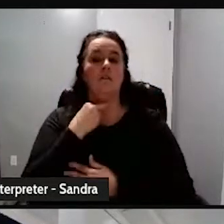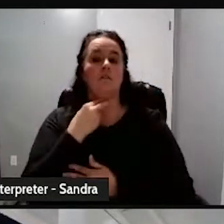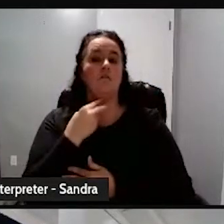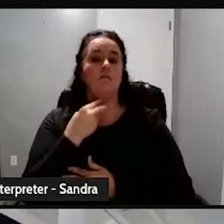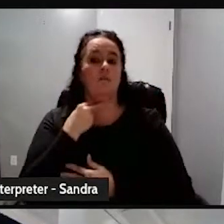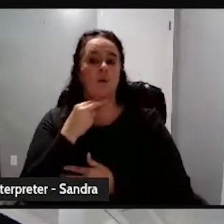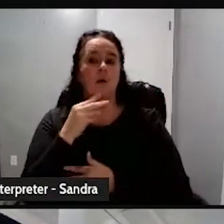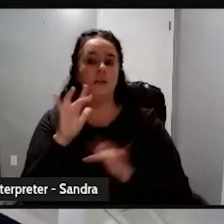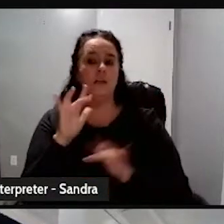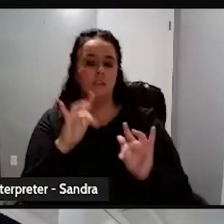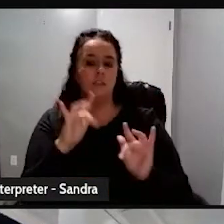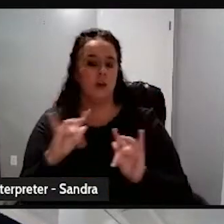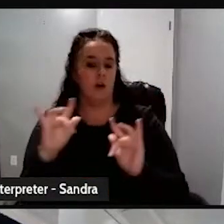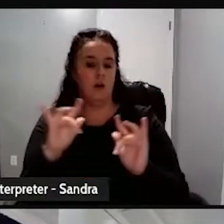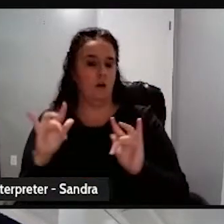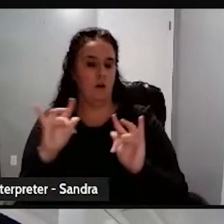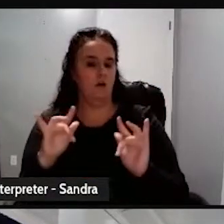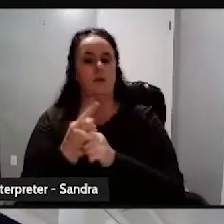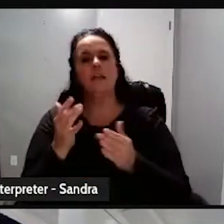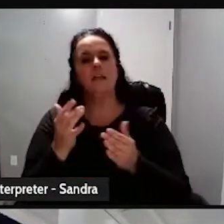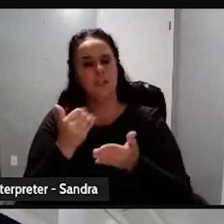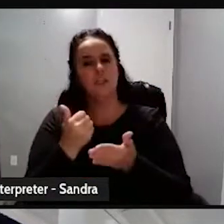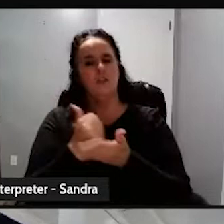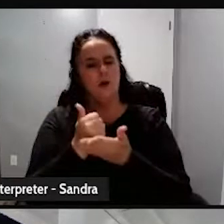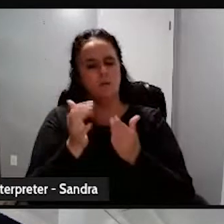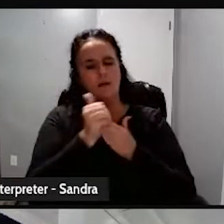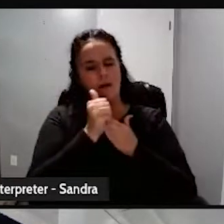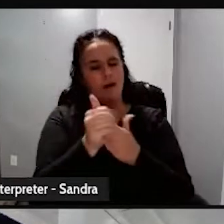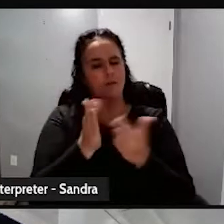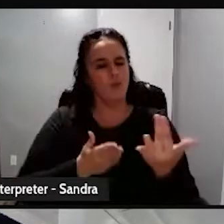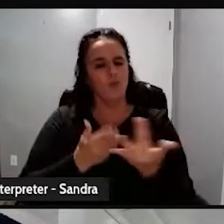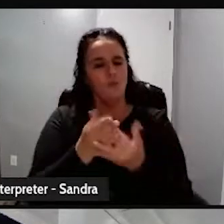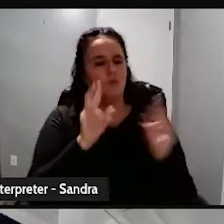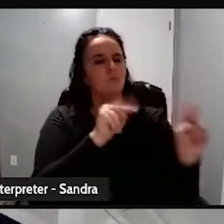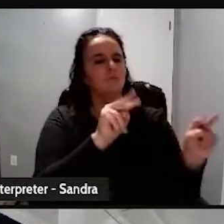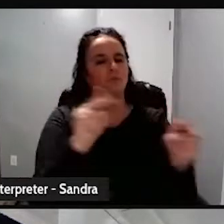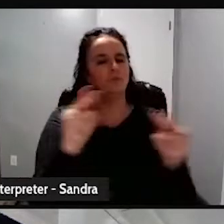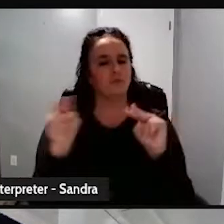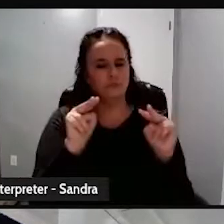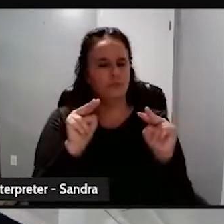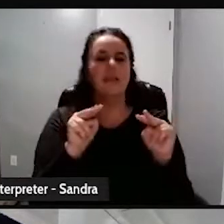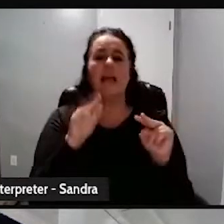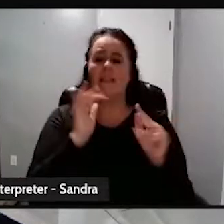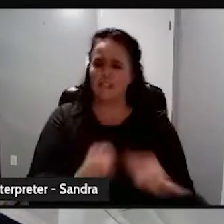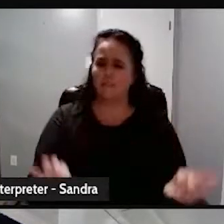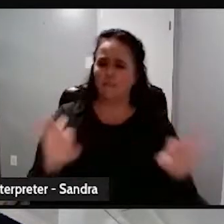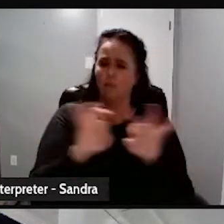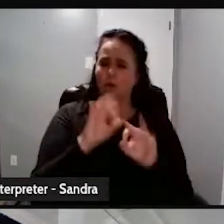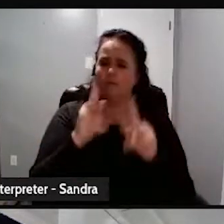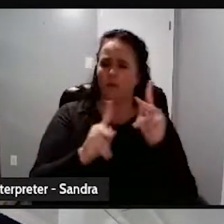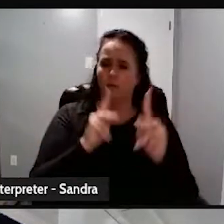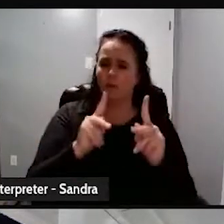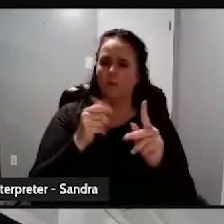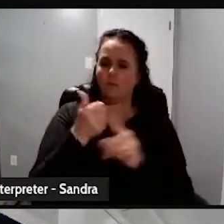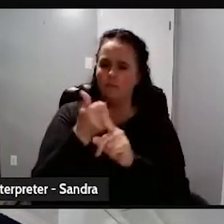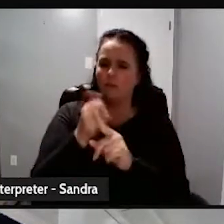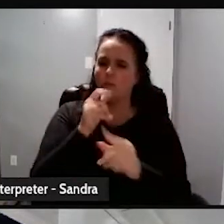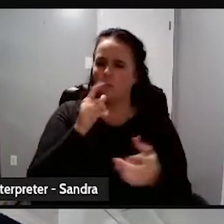such an easy little change and so important for somebody with visual